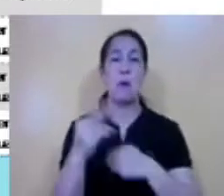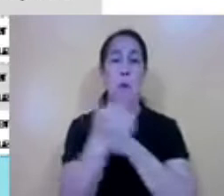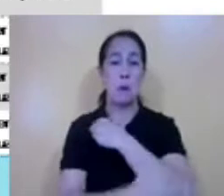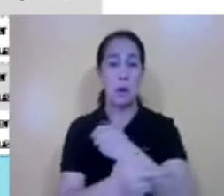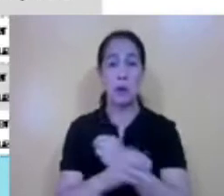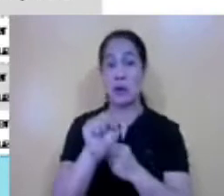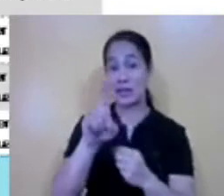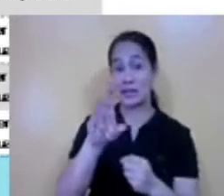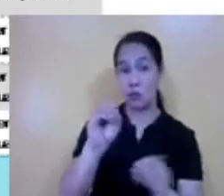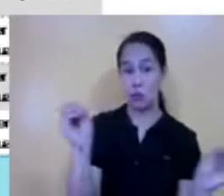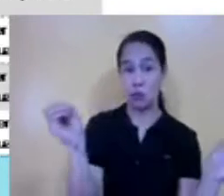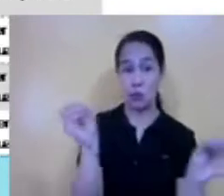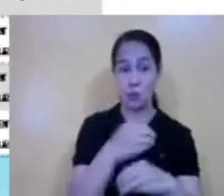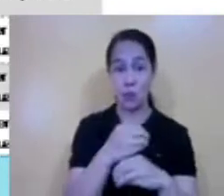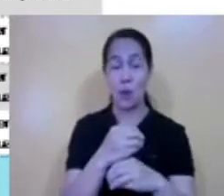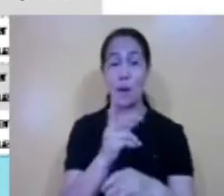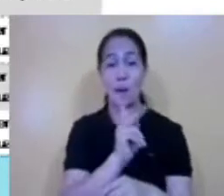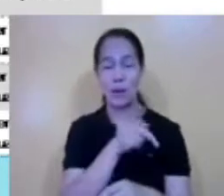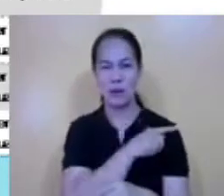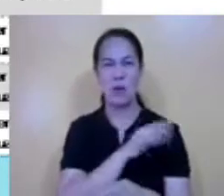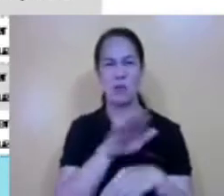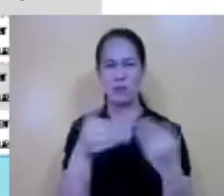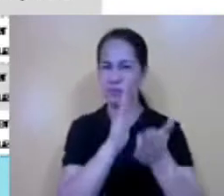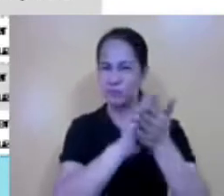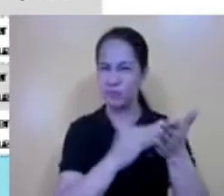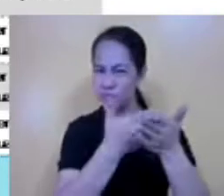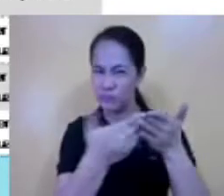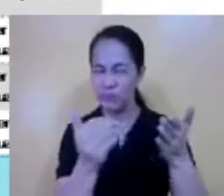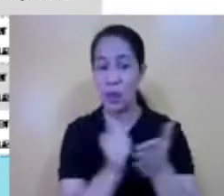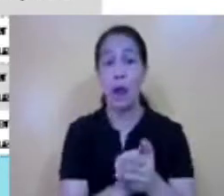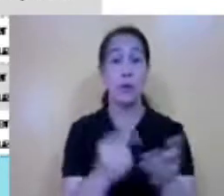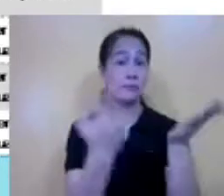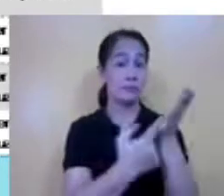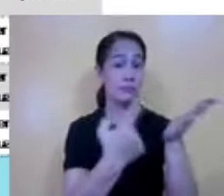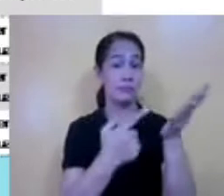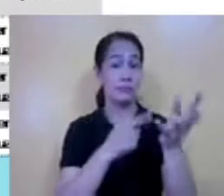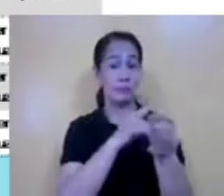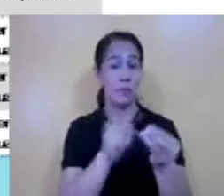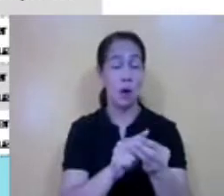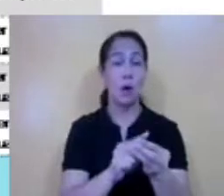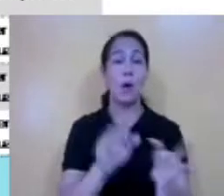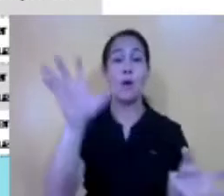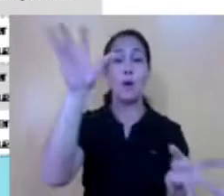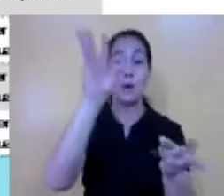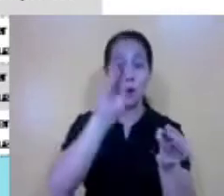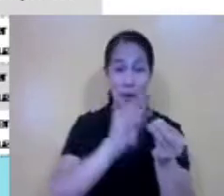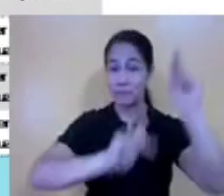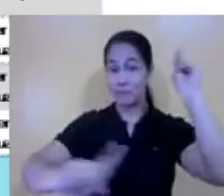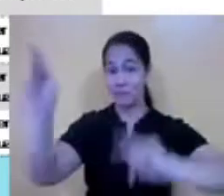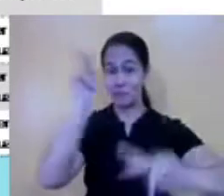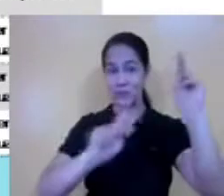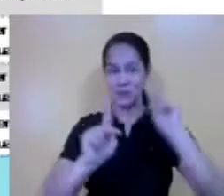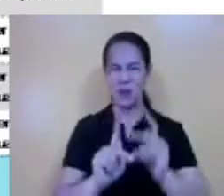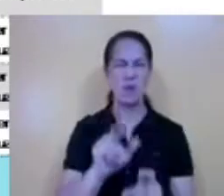an entire calendar year. So since we are talking about coverage of performance, there was no need for us to adjust